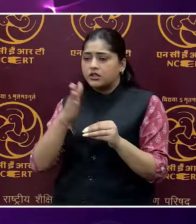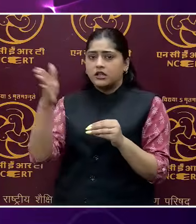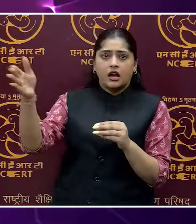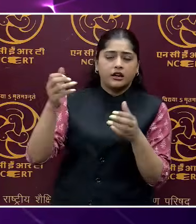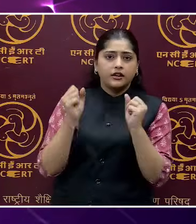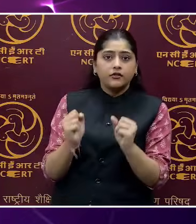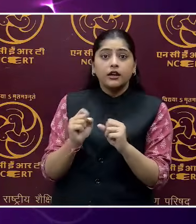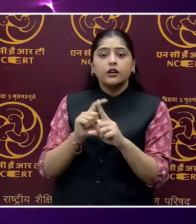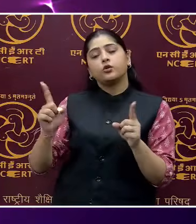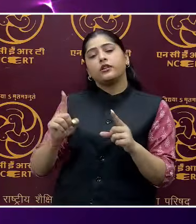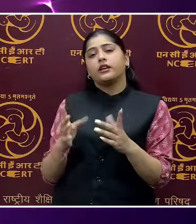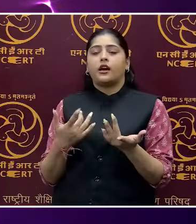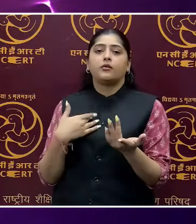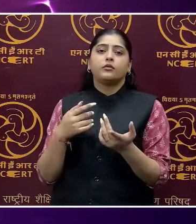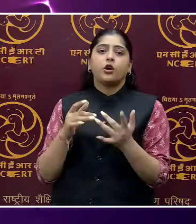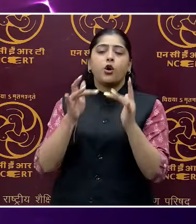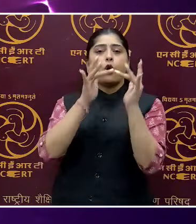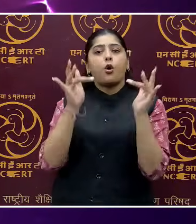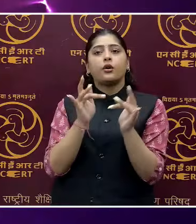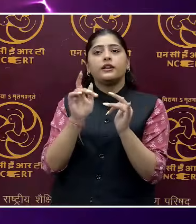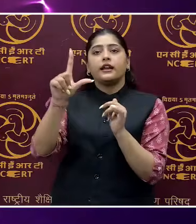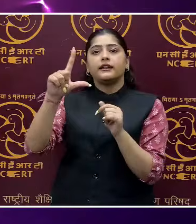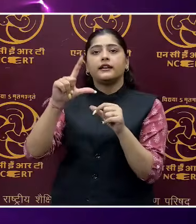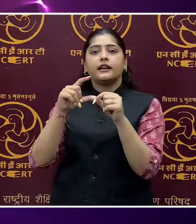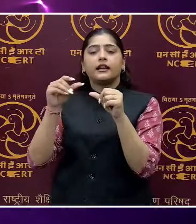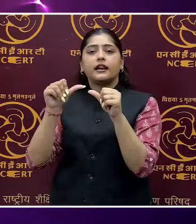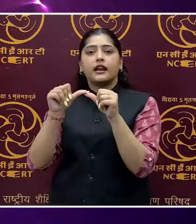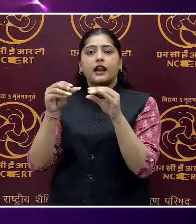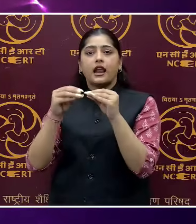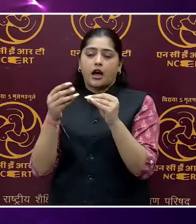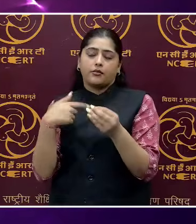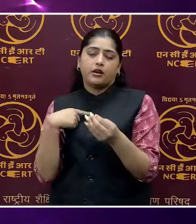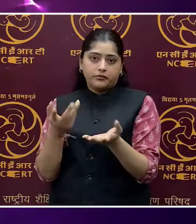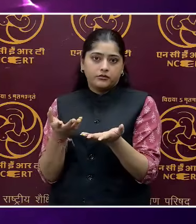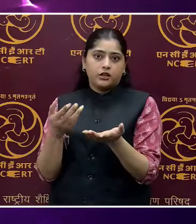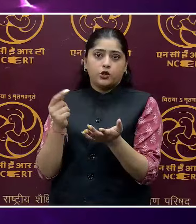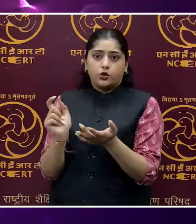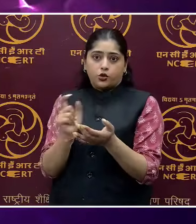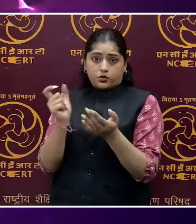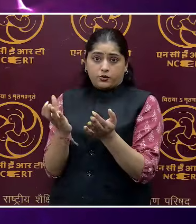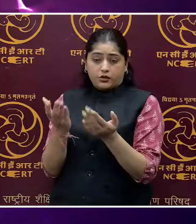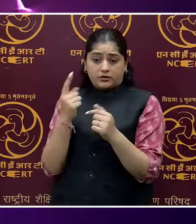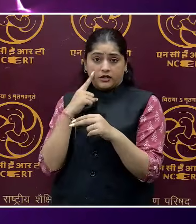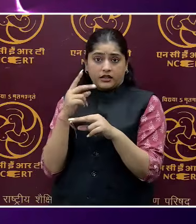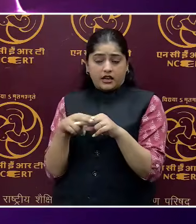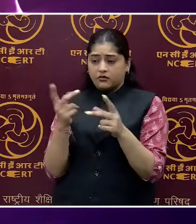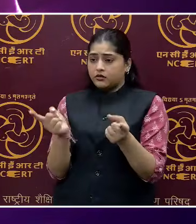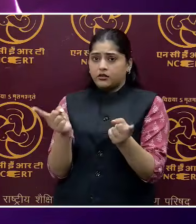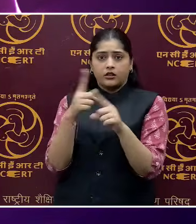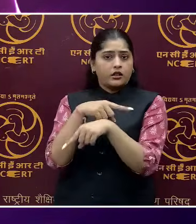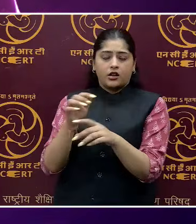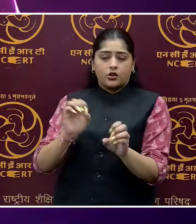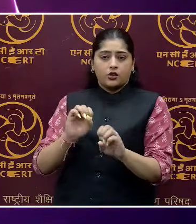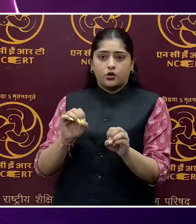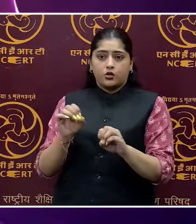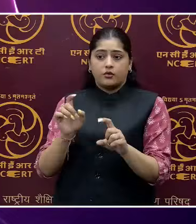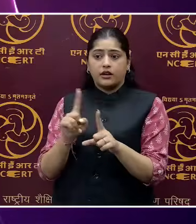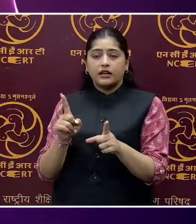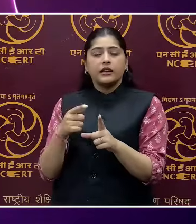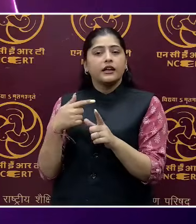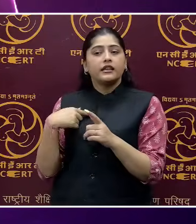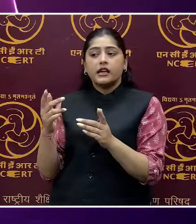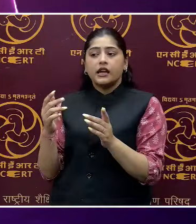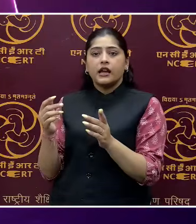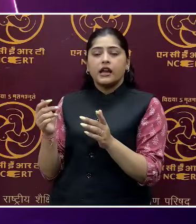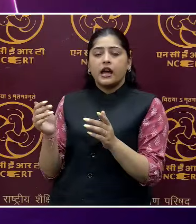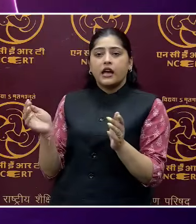performing in the real labs. So these are not the replacement, these are the just additional support to the real labs.